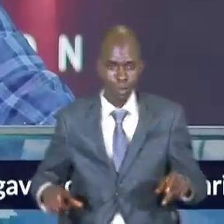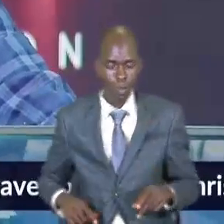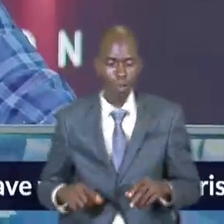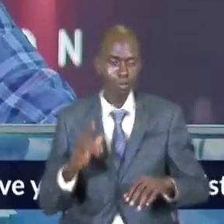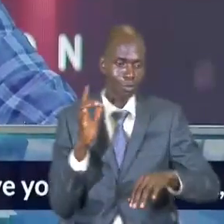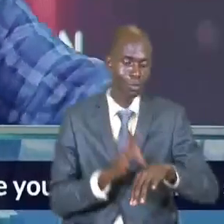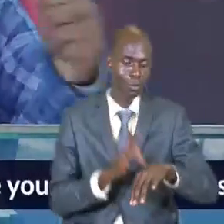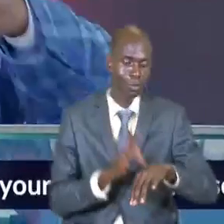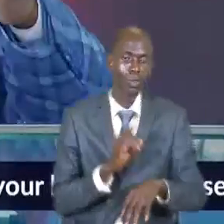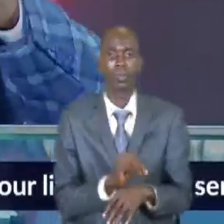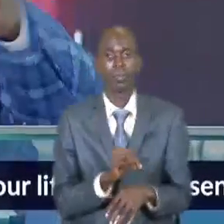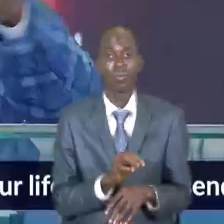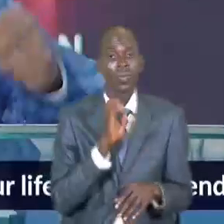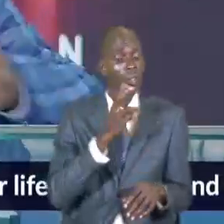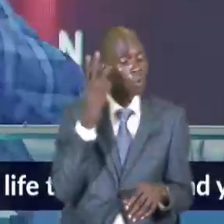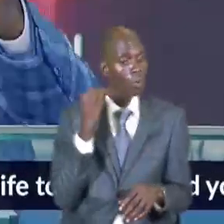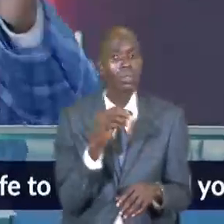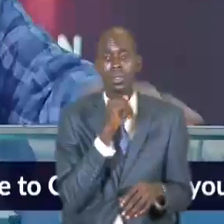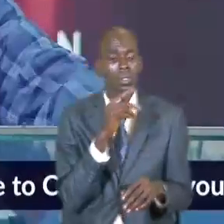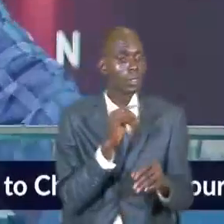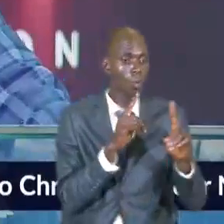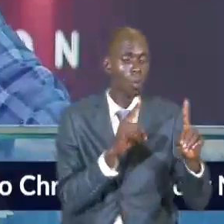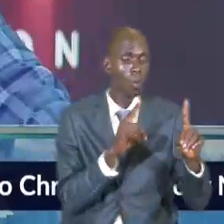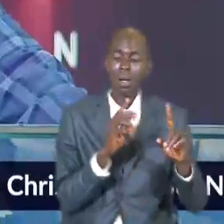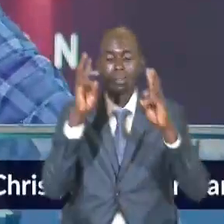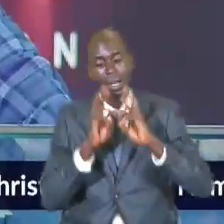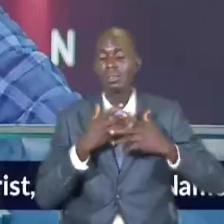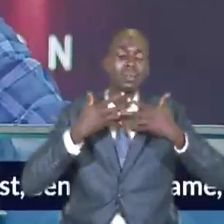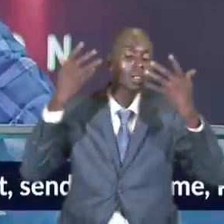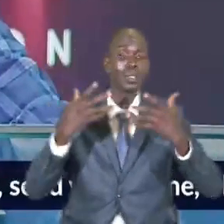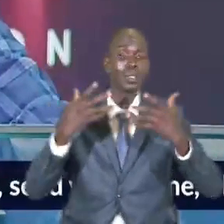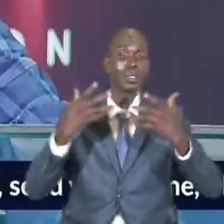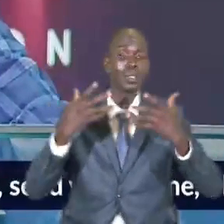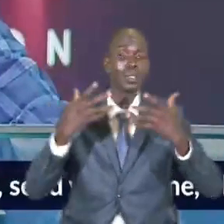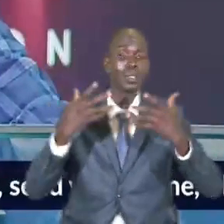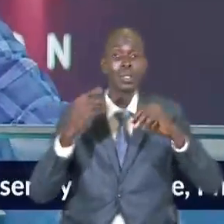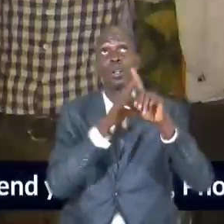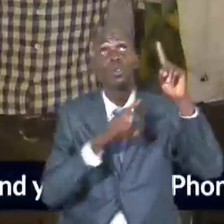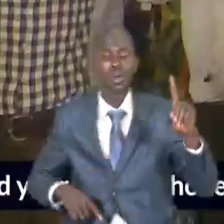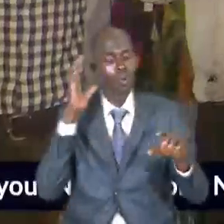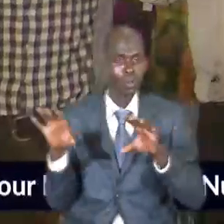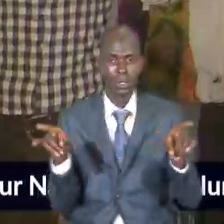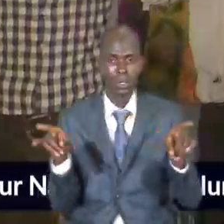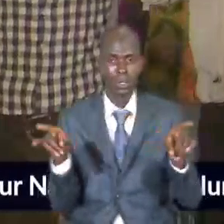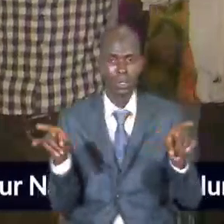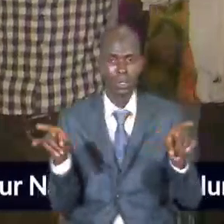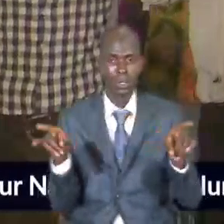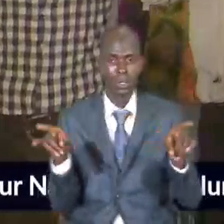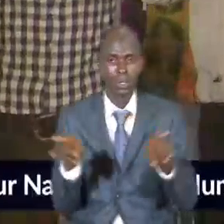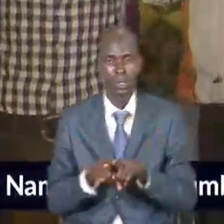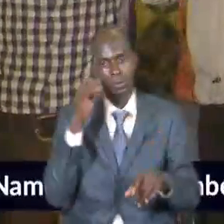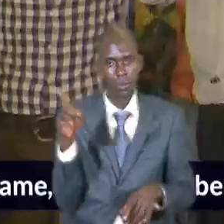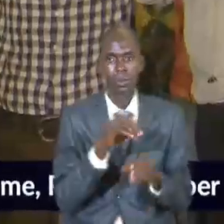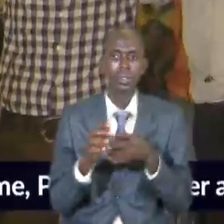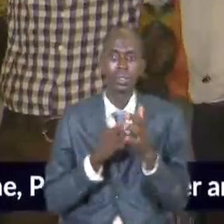wasn't the one crying out and crying and shaking and moving. The Lord will do the same for you.